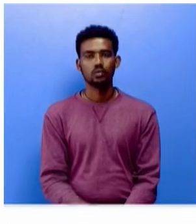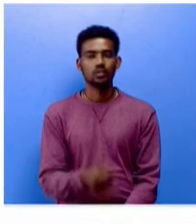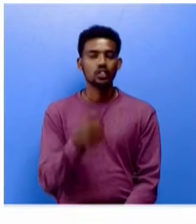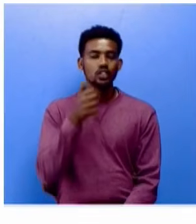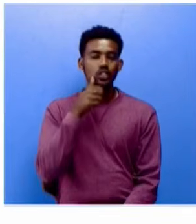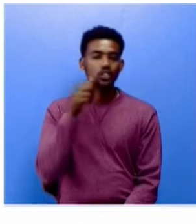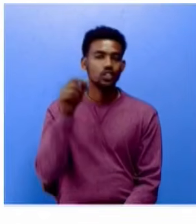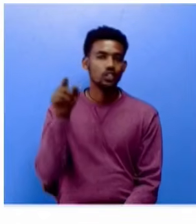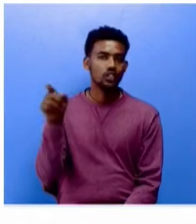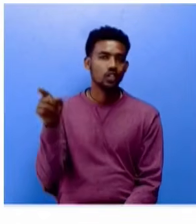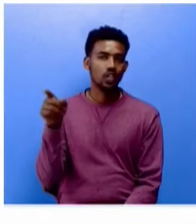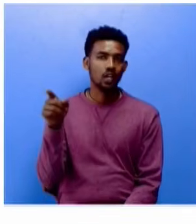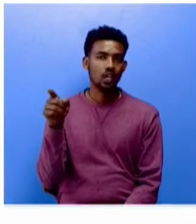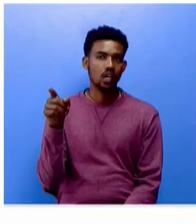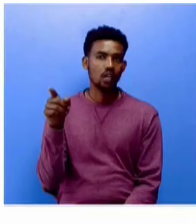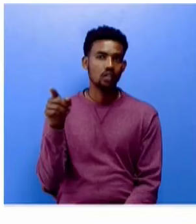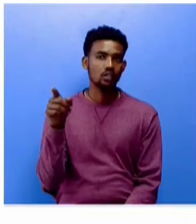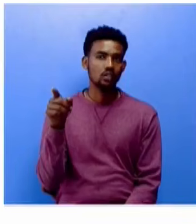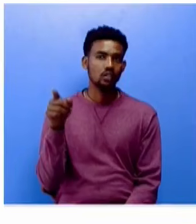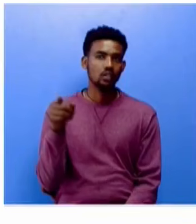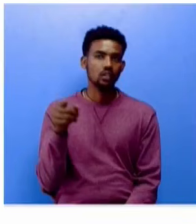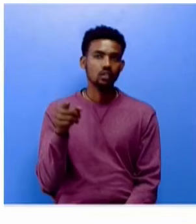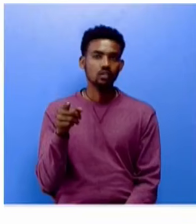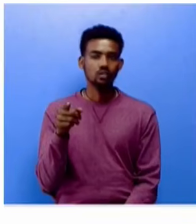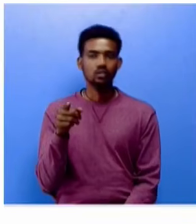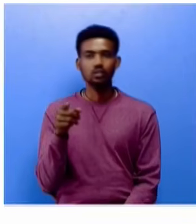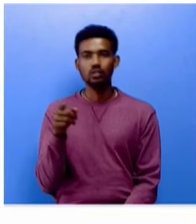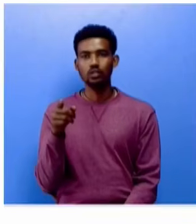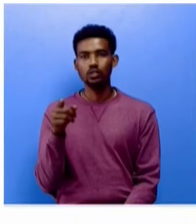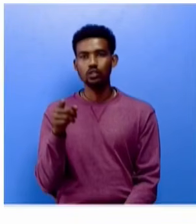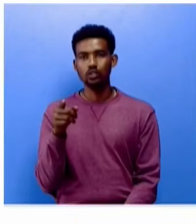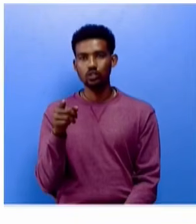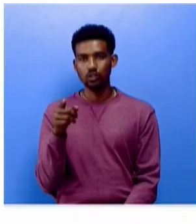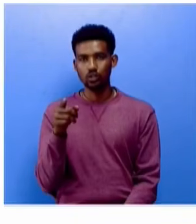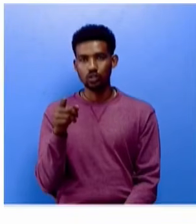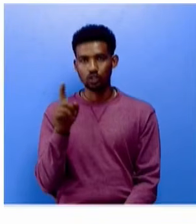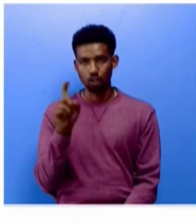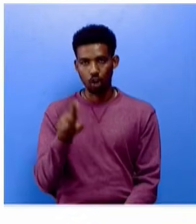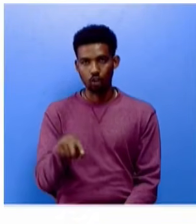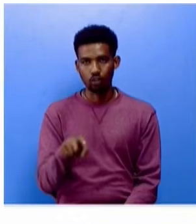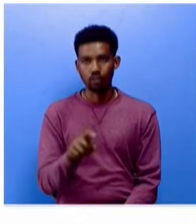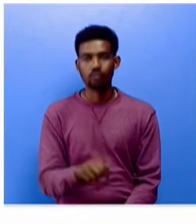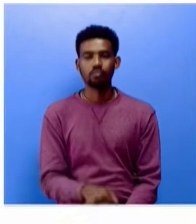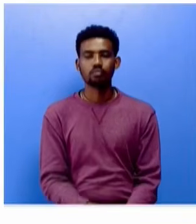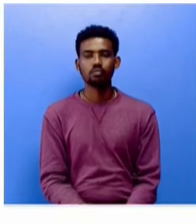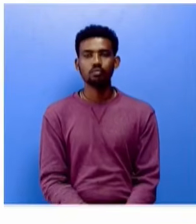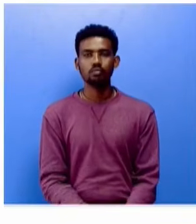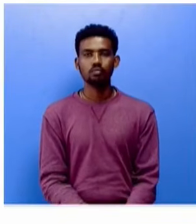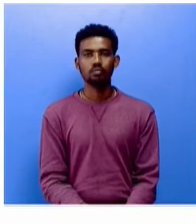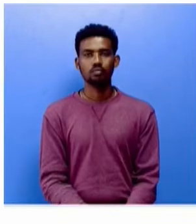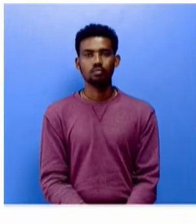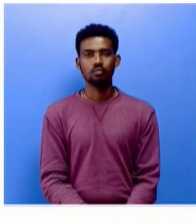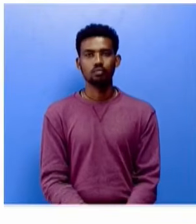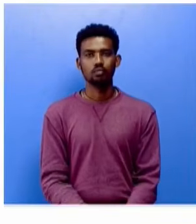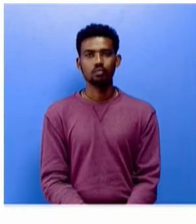She should, can be said here, she should